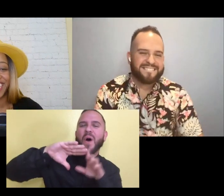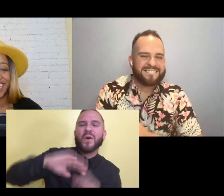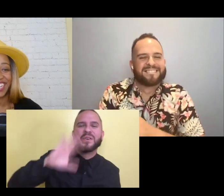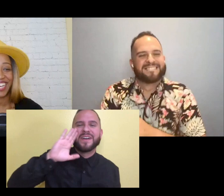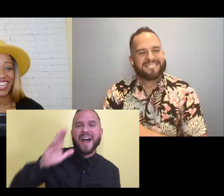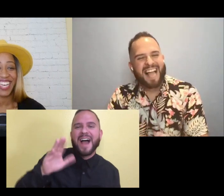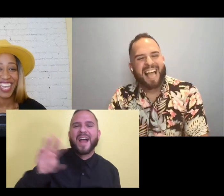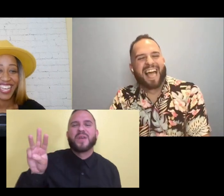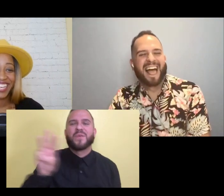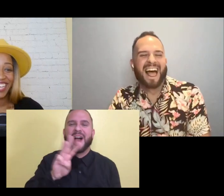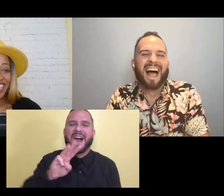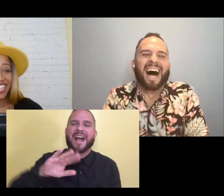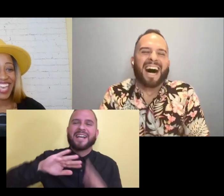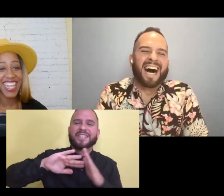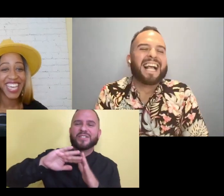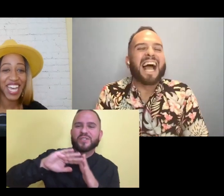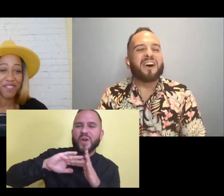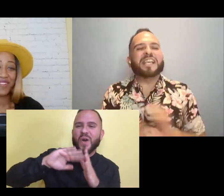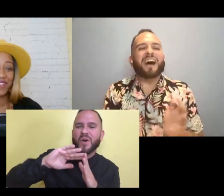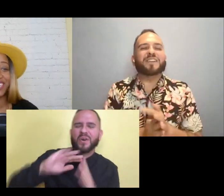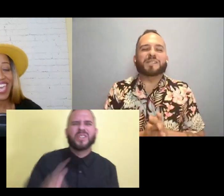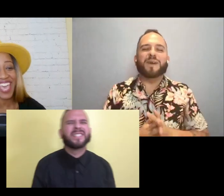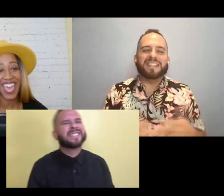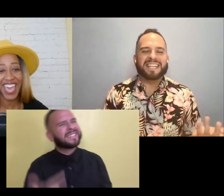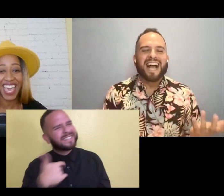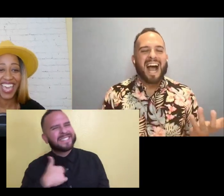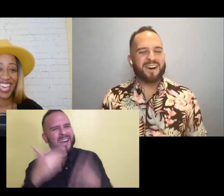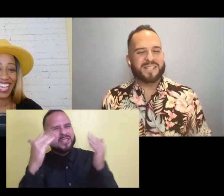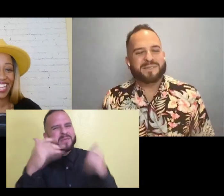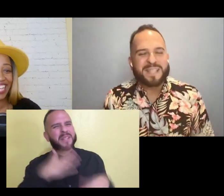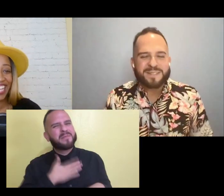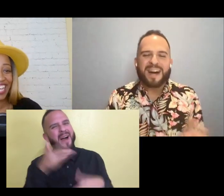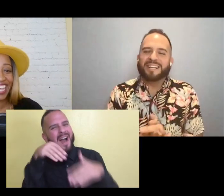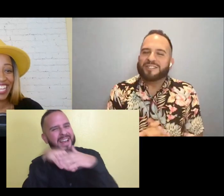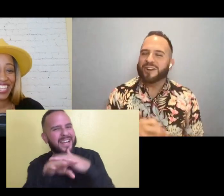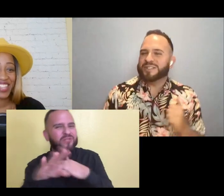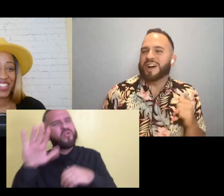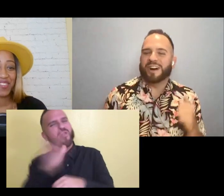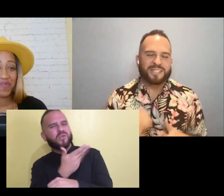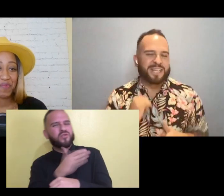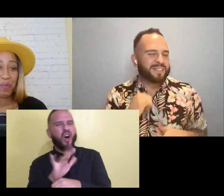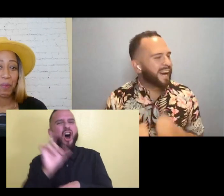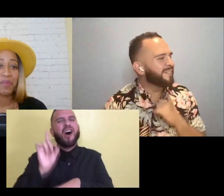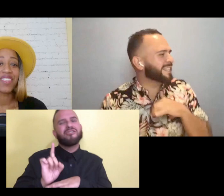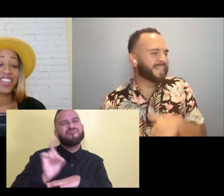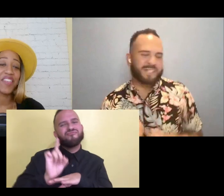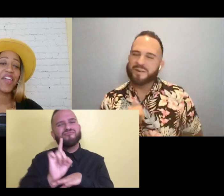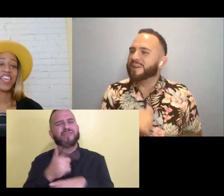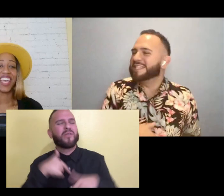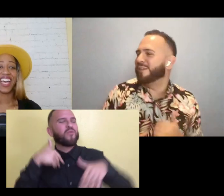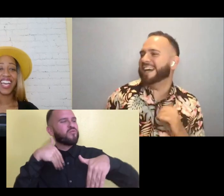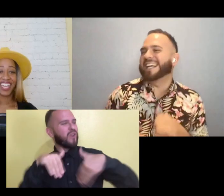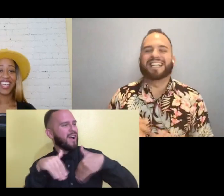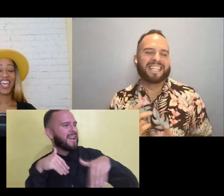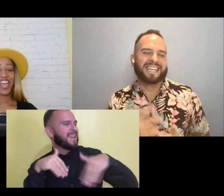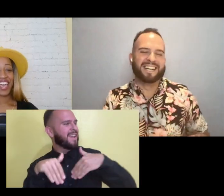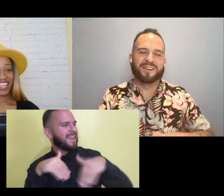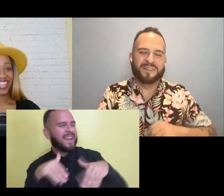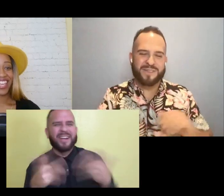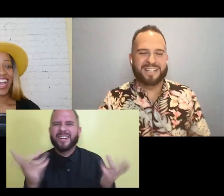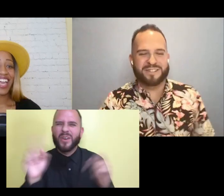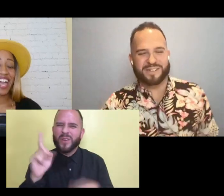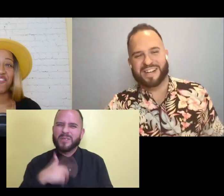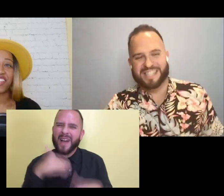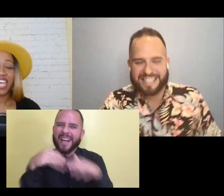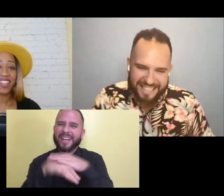Coast. Look at that. And he got the moves. Hey. I was expecting my intro song or something. I wasn't to walk in here.